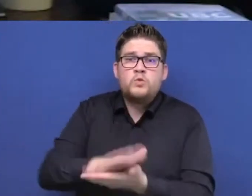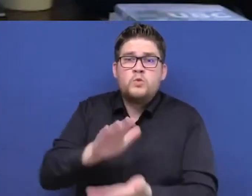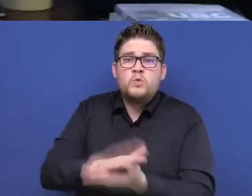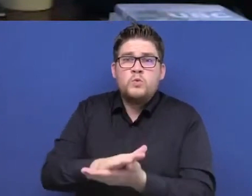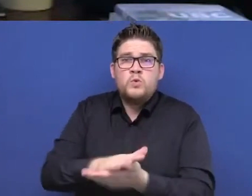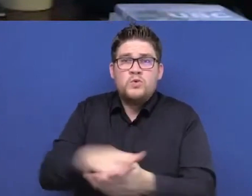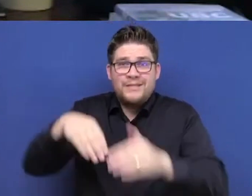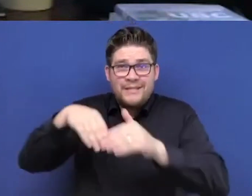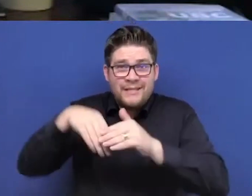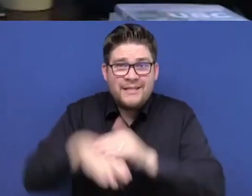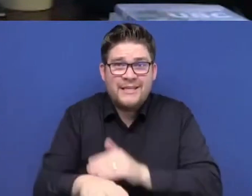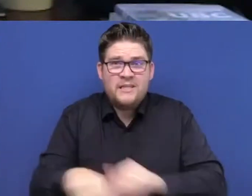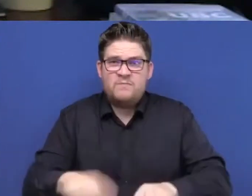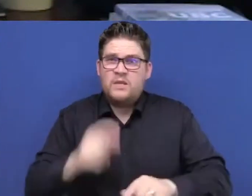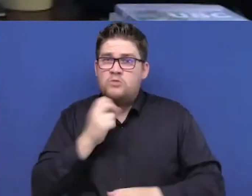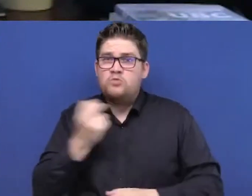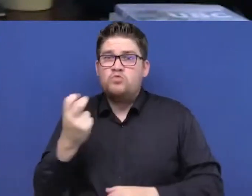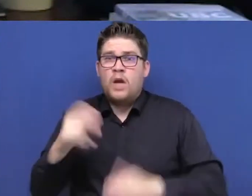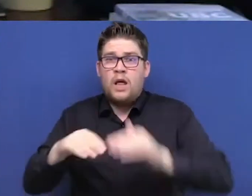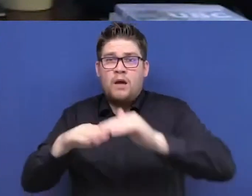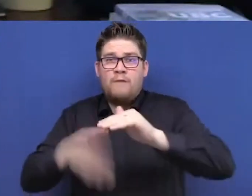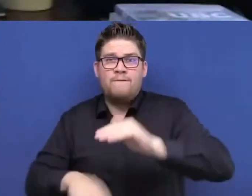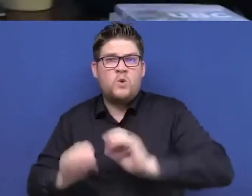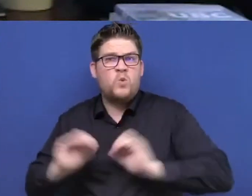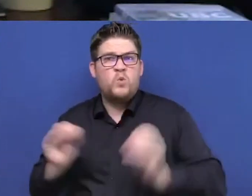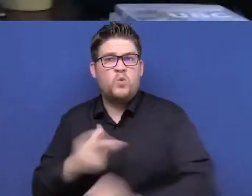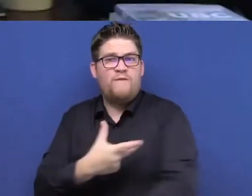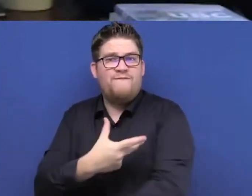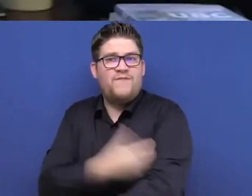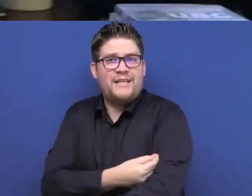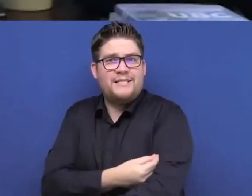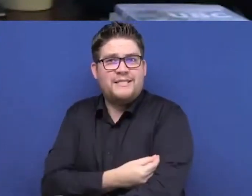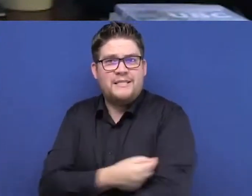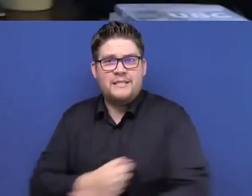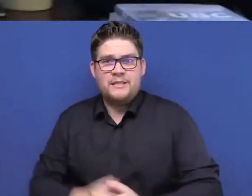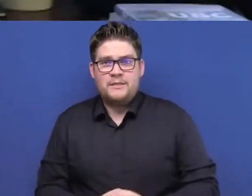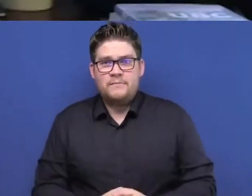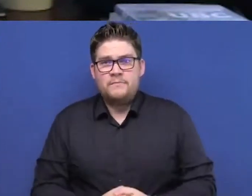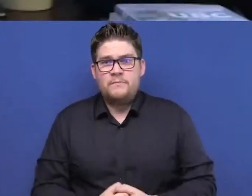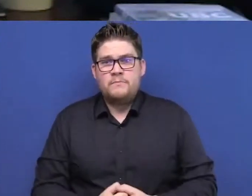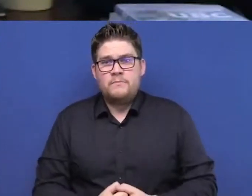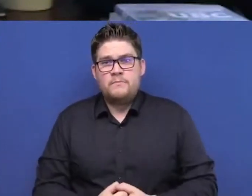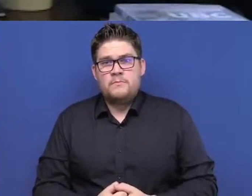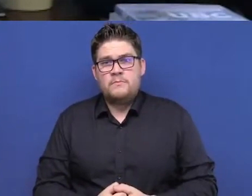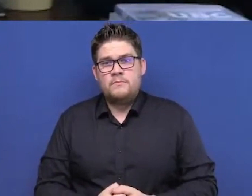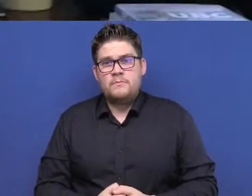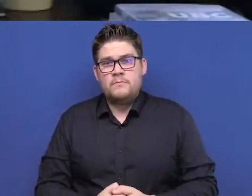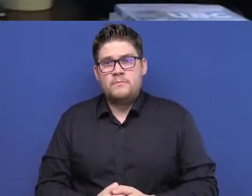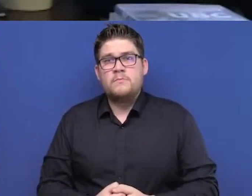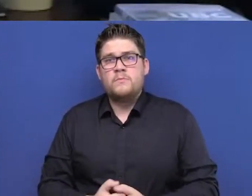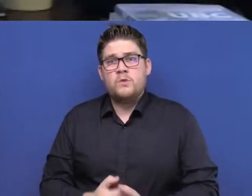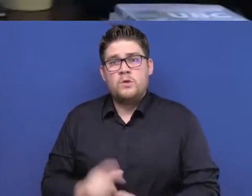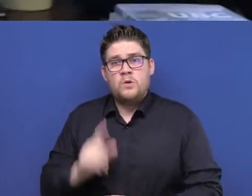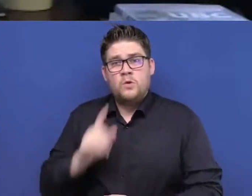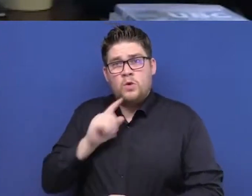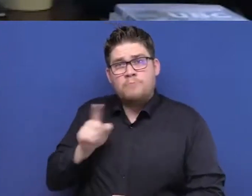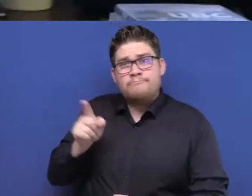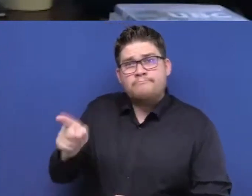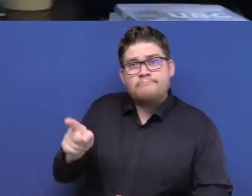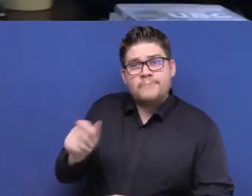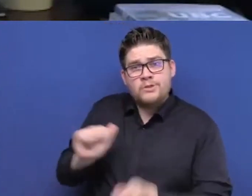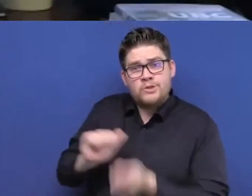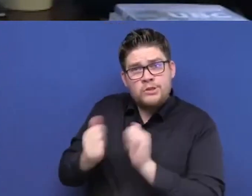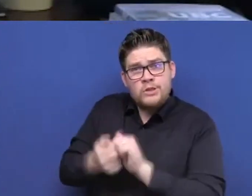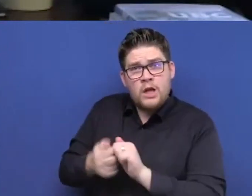this, are we going to be changing? Do you have plans to change your plans for the school year? Yeah, and currently we don't.